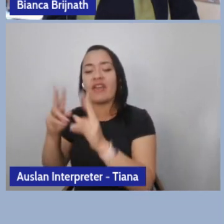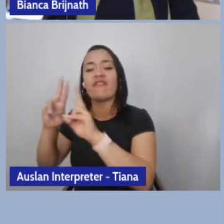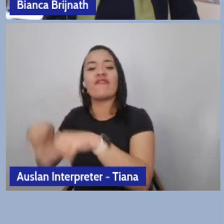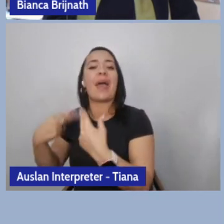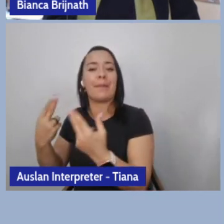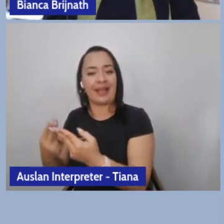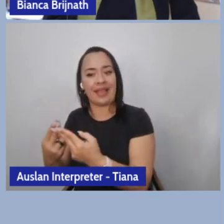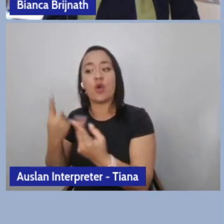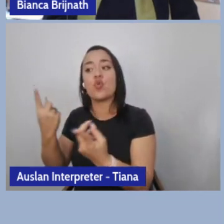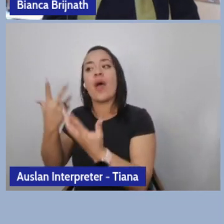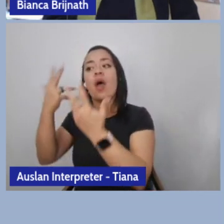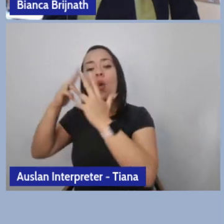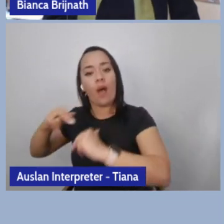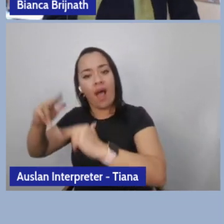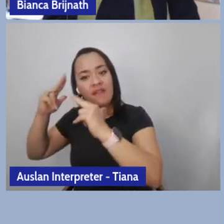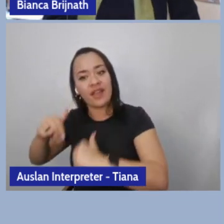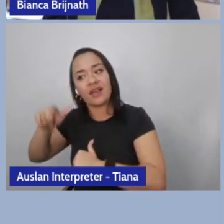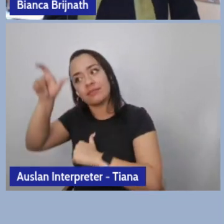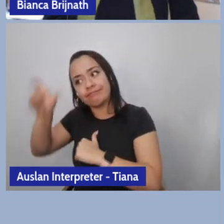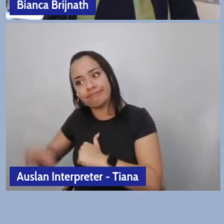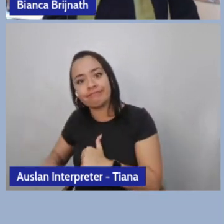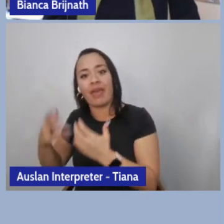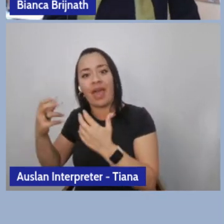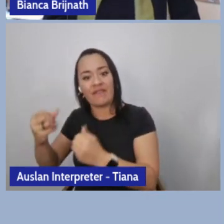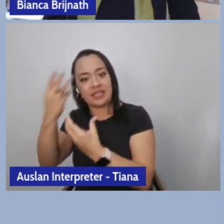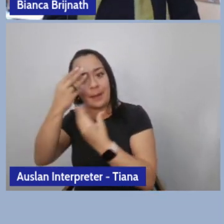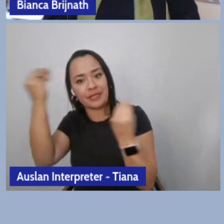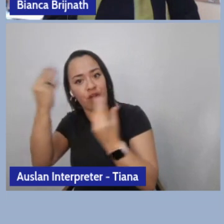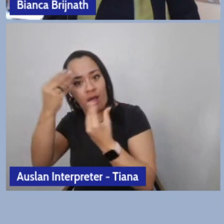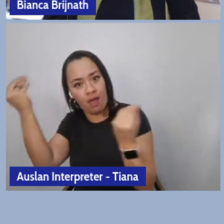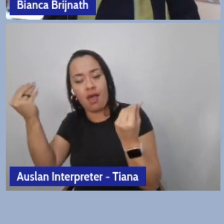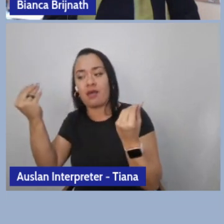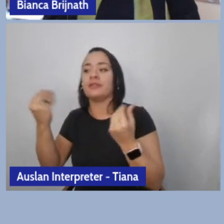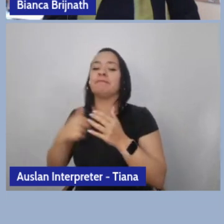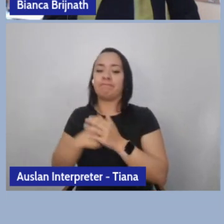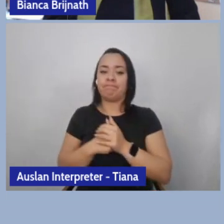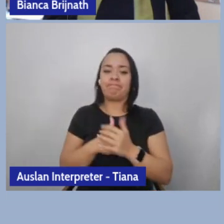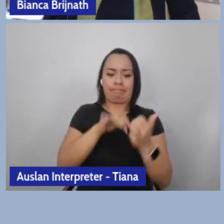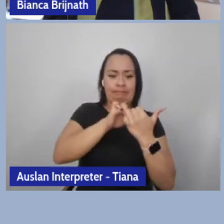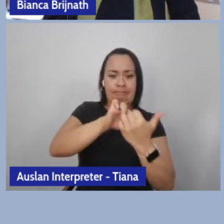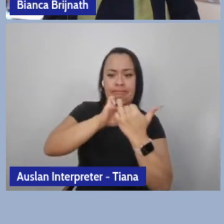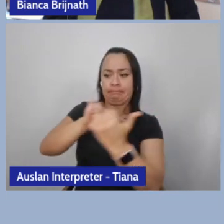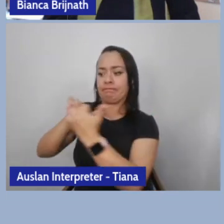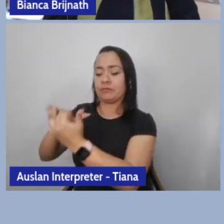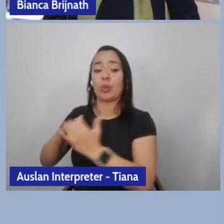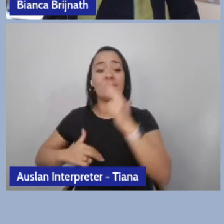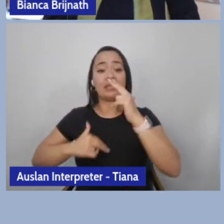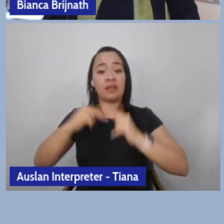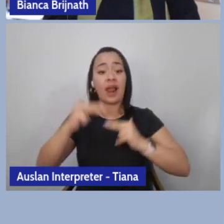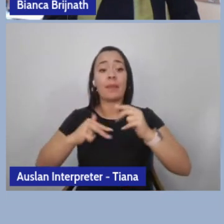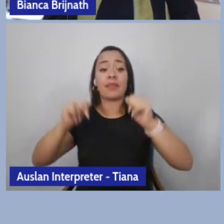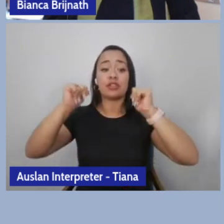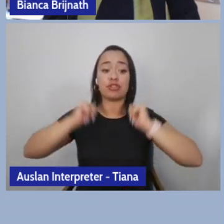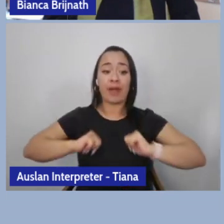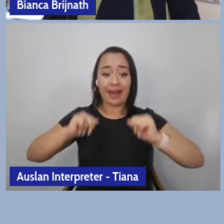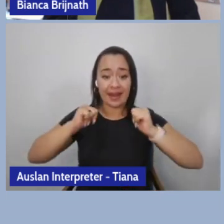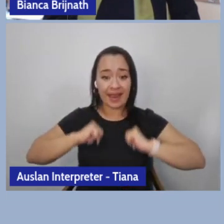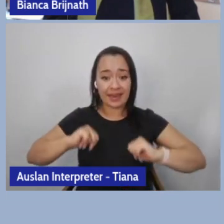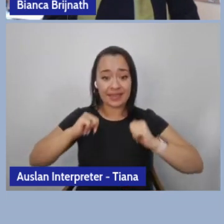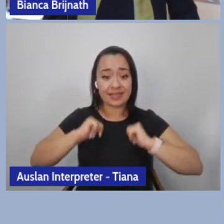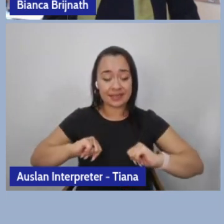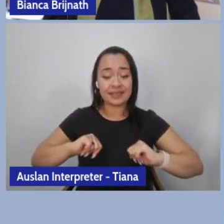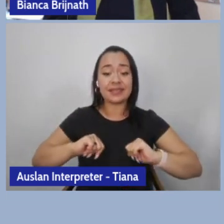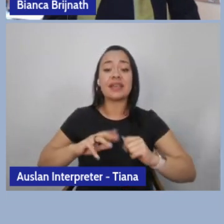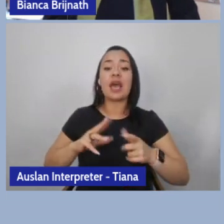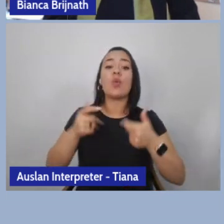a multicultural background. Once we developed the training, we did go ahead and user test it with interpreters to make